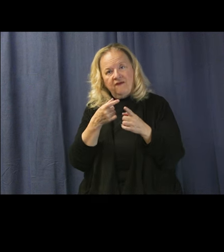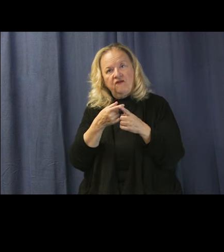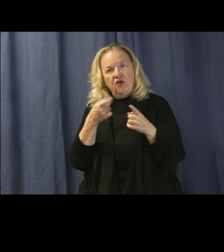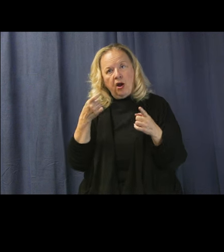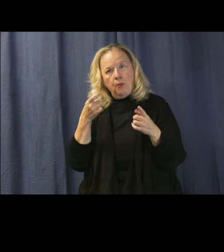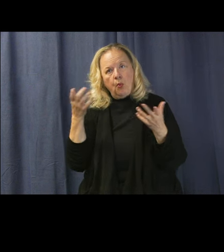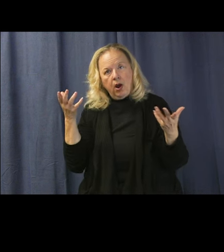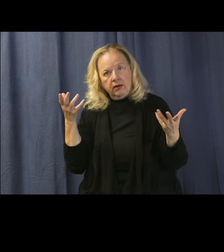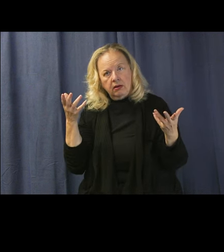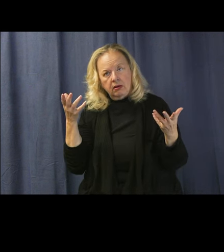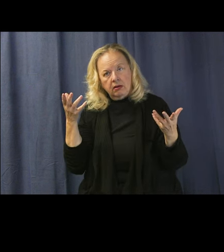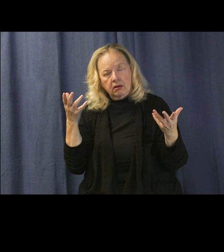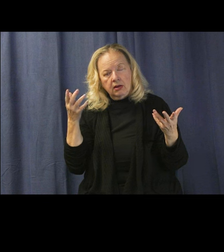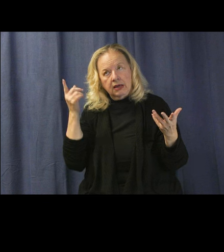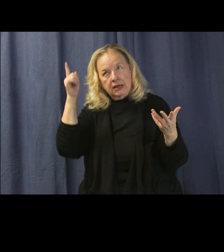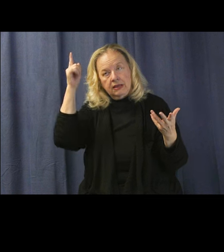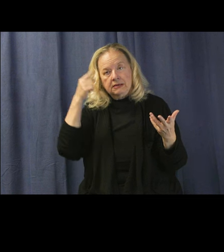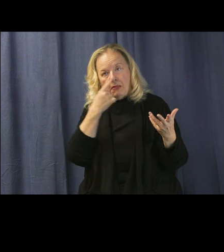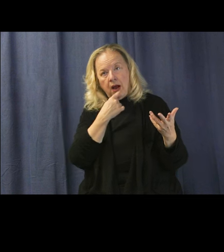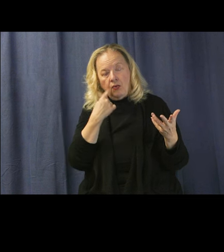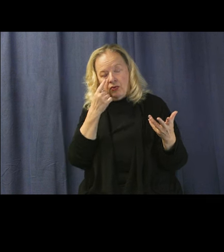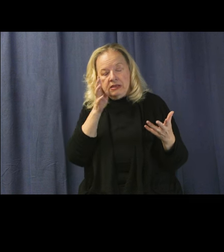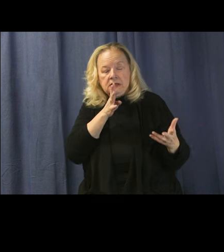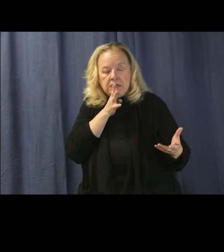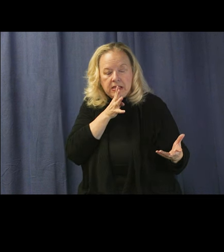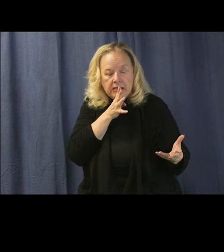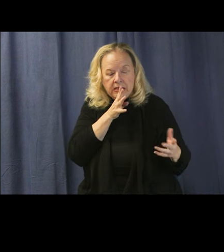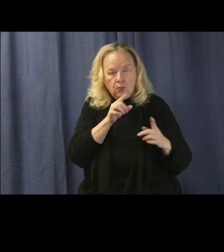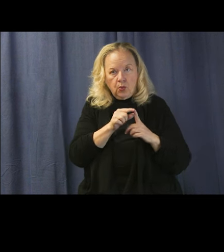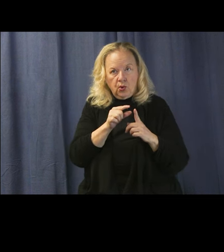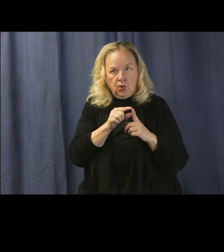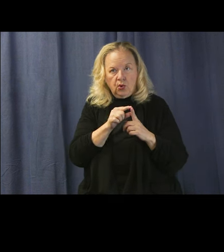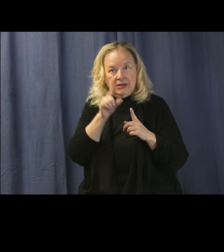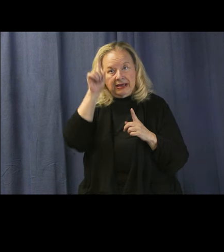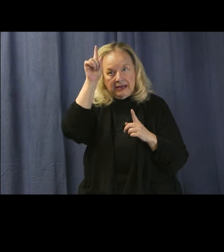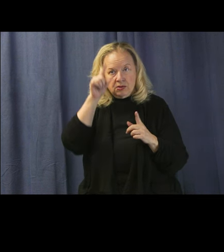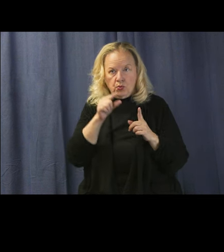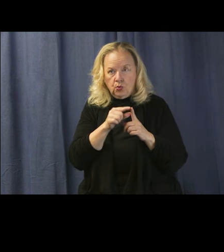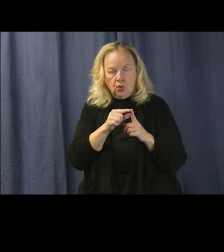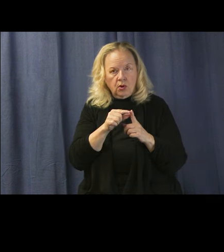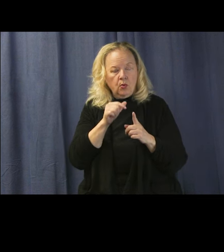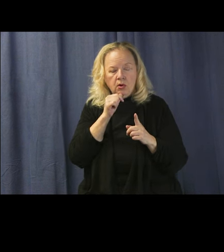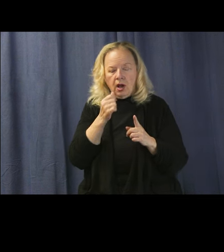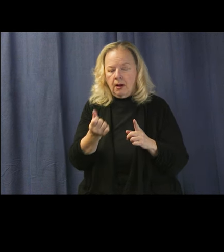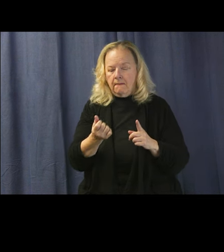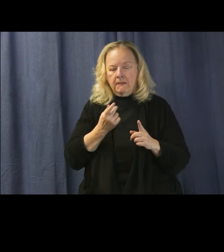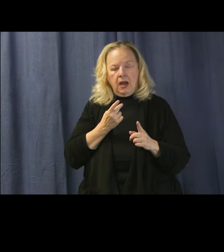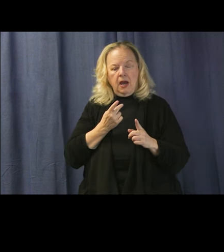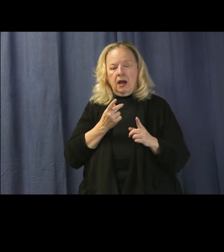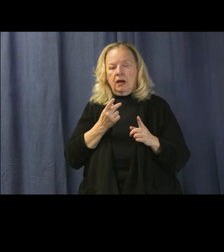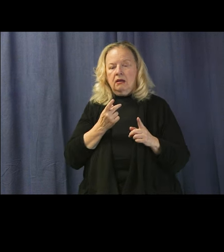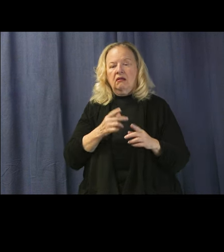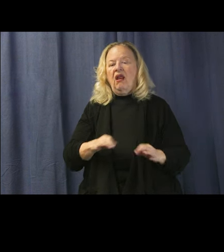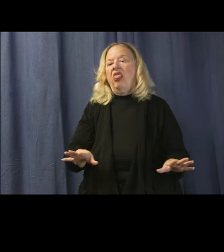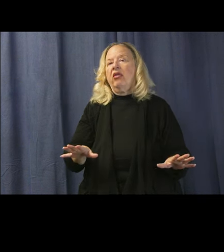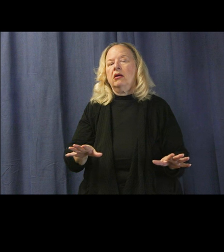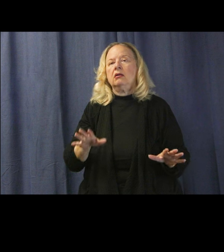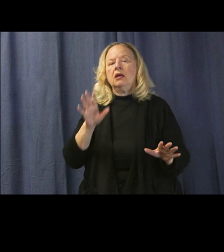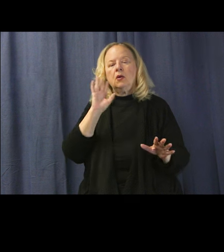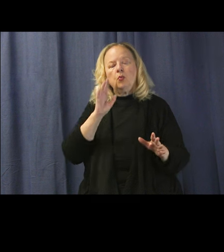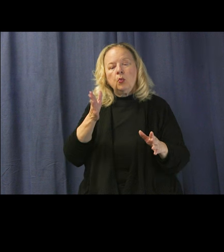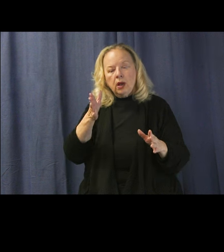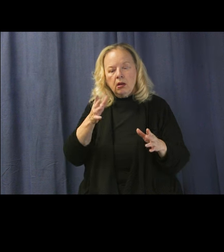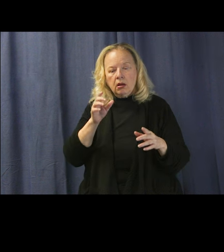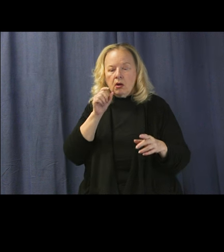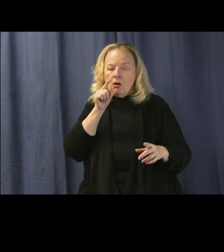what? Okay, so God is speaking words, and his word won't return void until it accomplishes